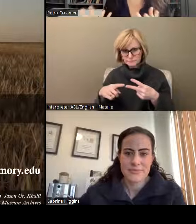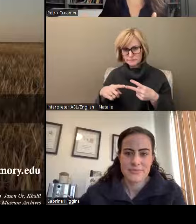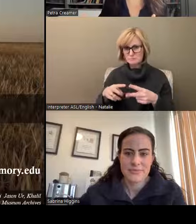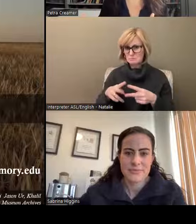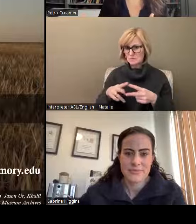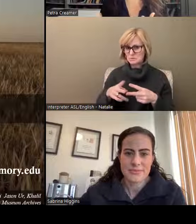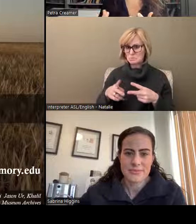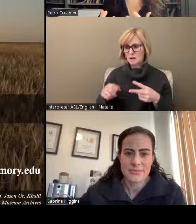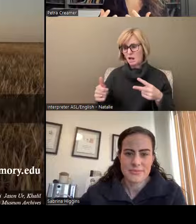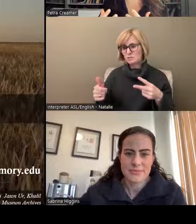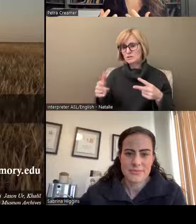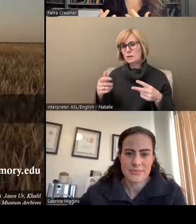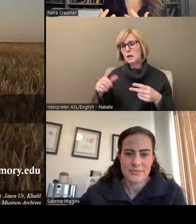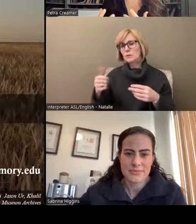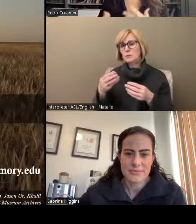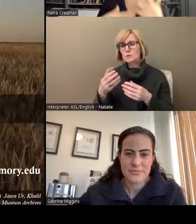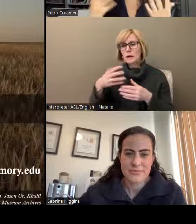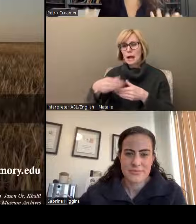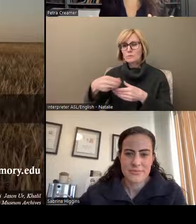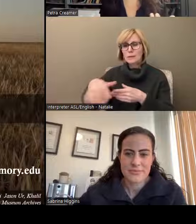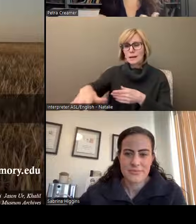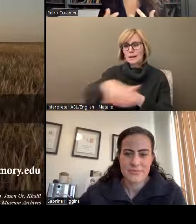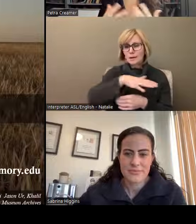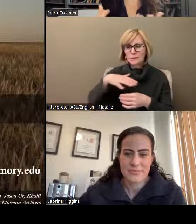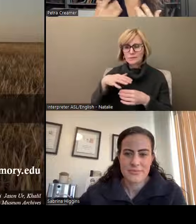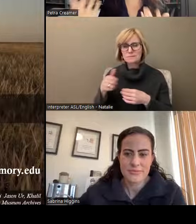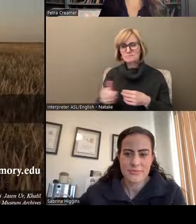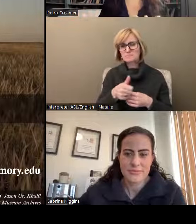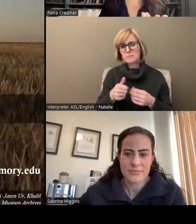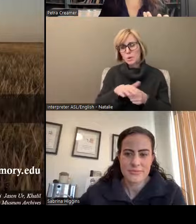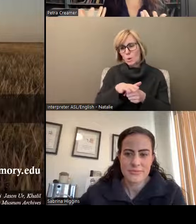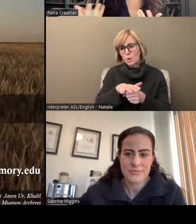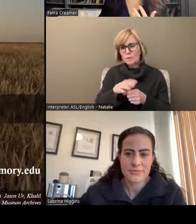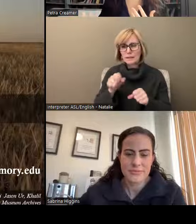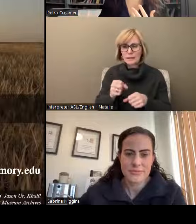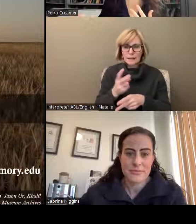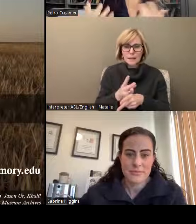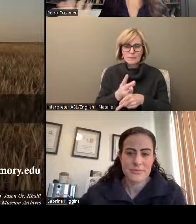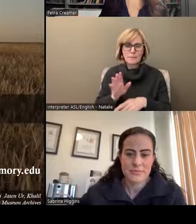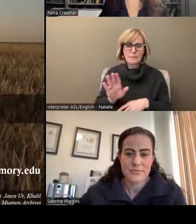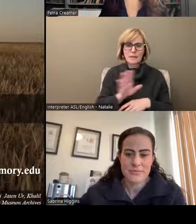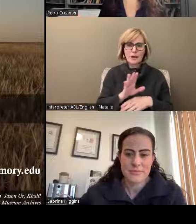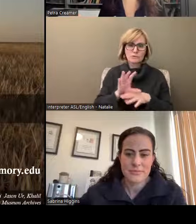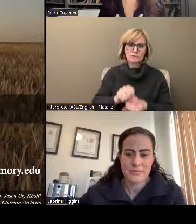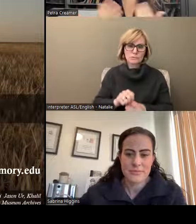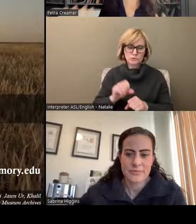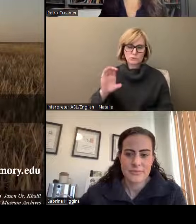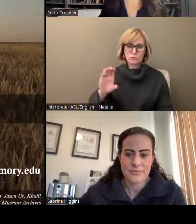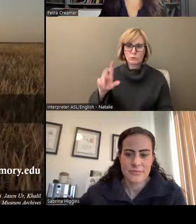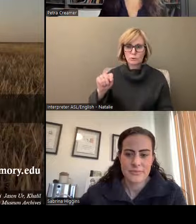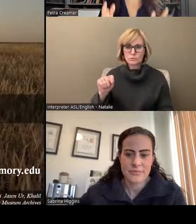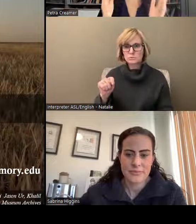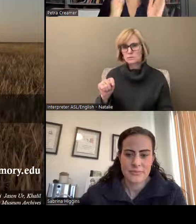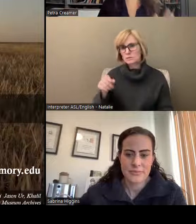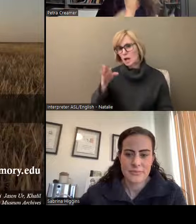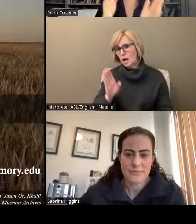a lot of the provinces are able to, in some capacity, locally maintain their traditional cults, their traditional